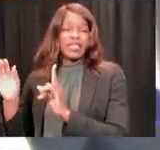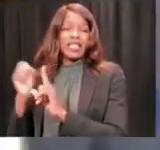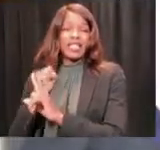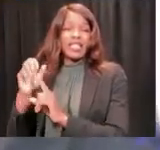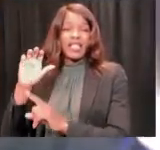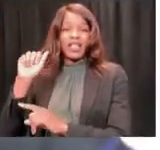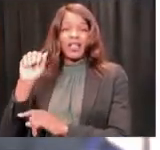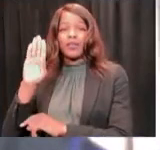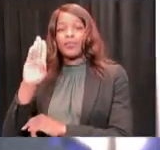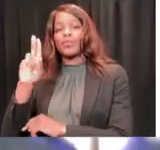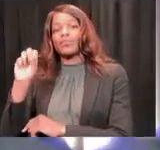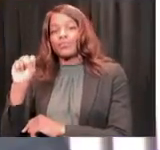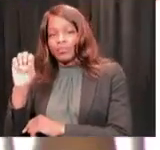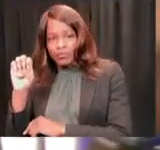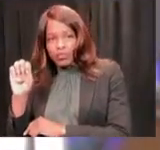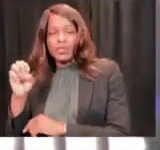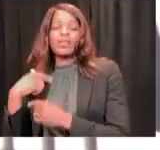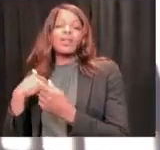that abuse